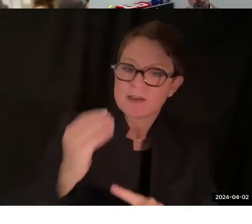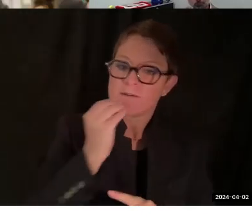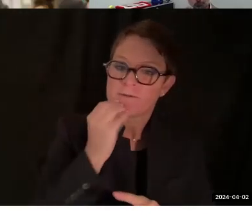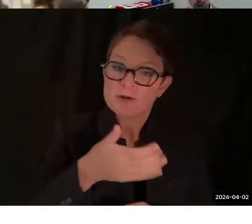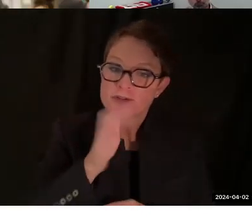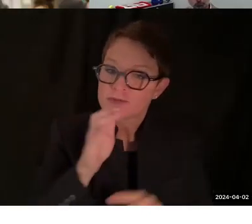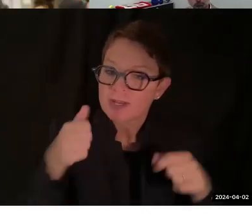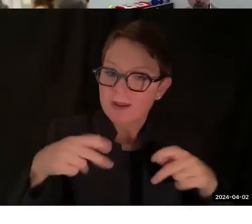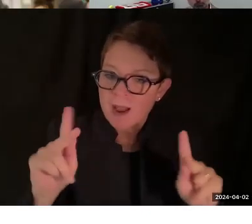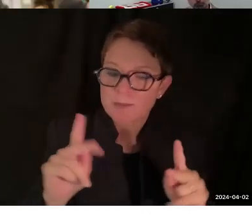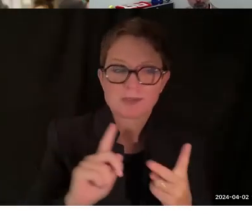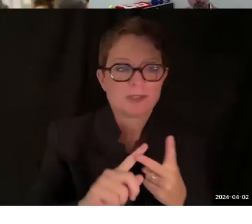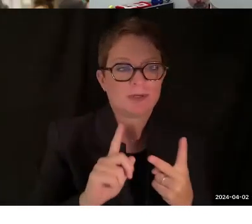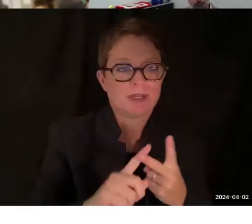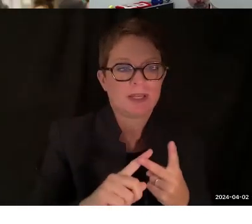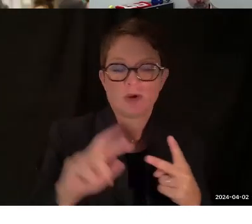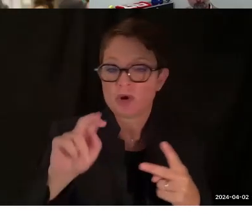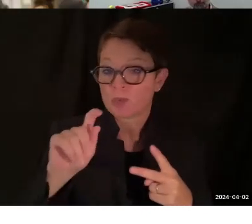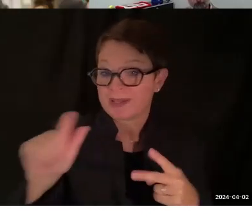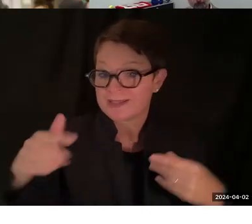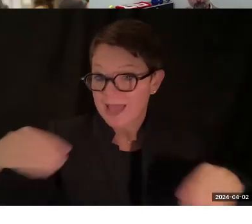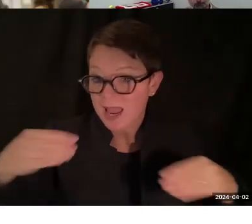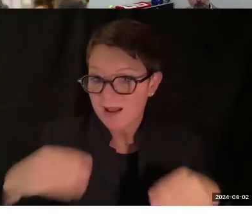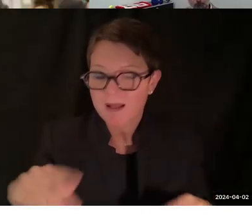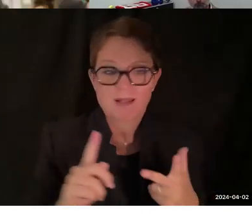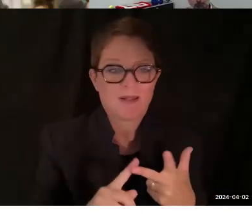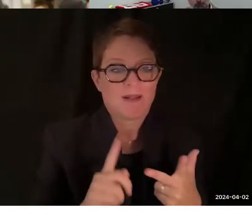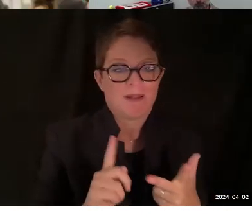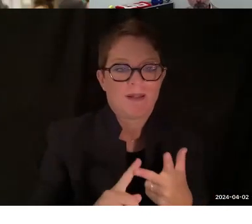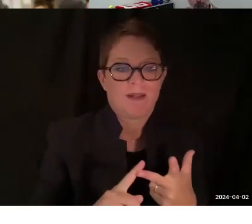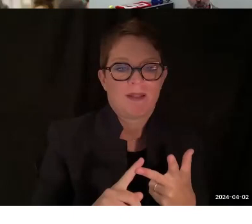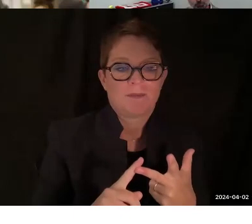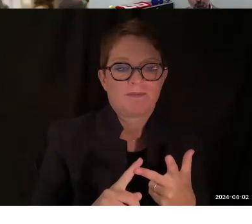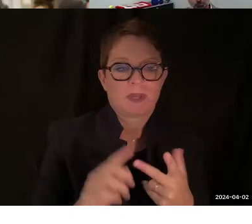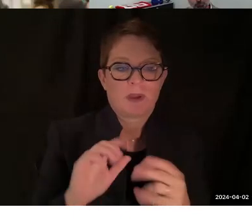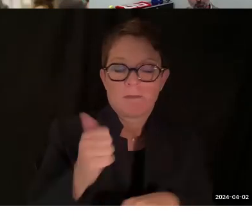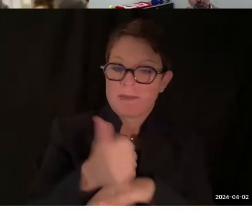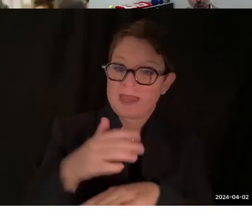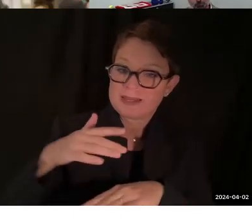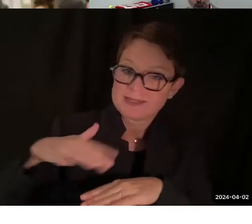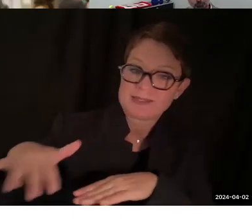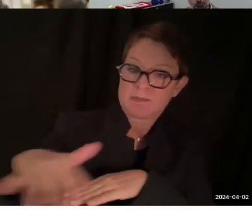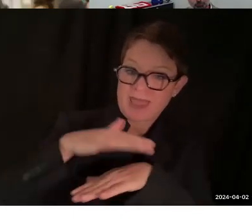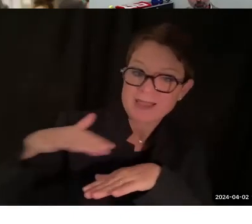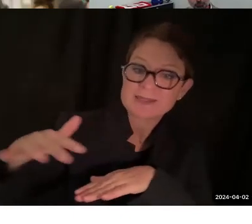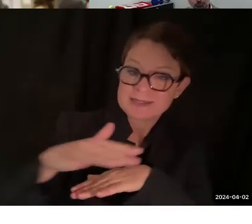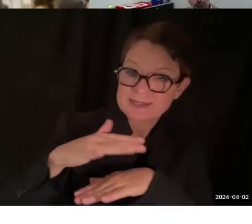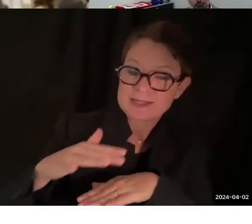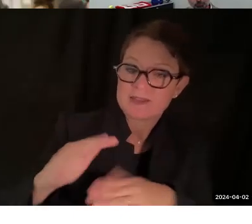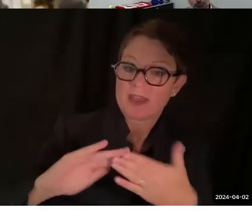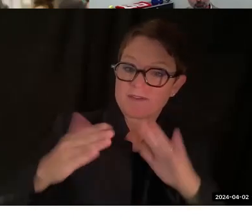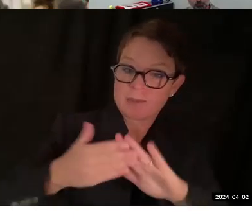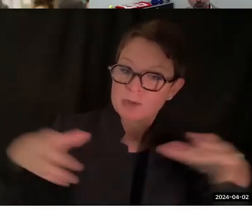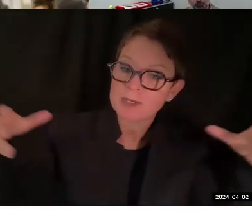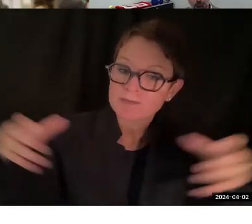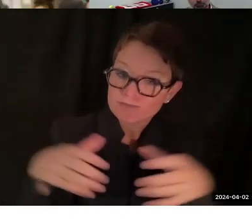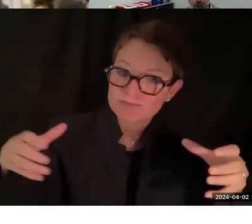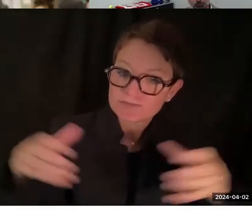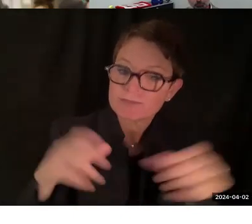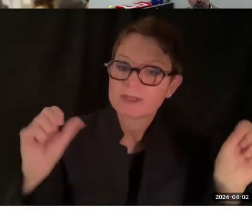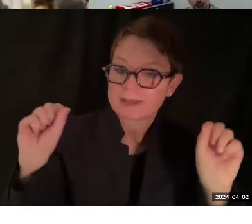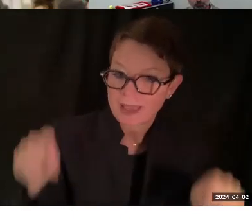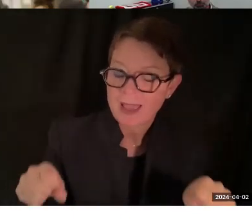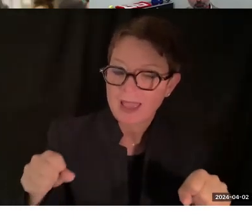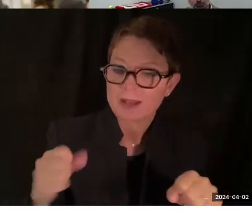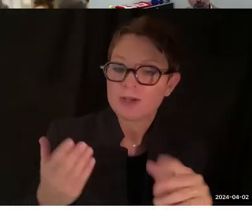beverage opportunity for retail. It also creates spaces that create community zones that could be